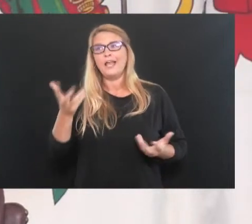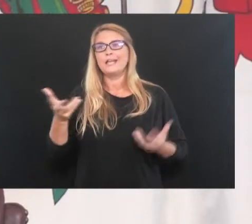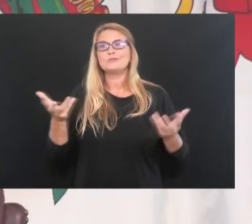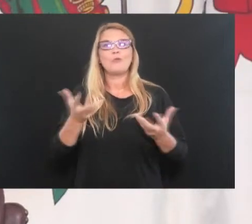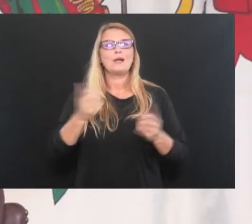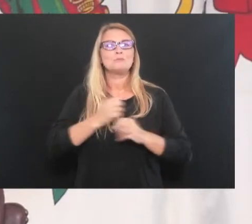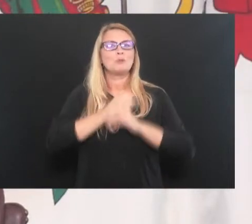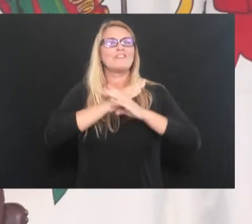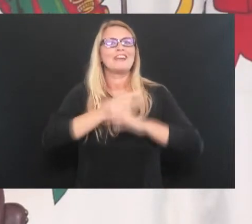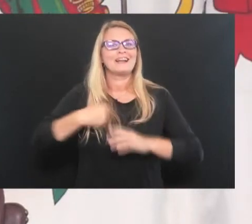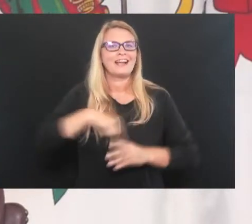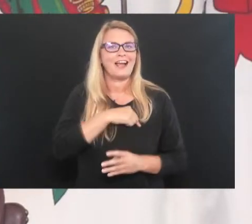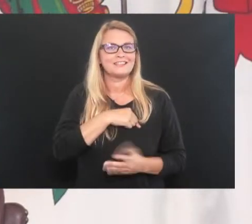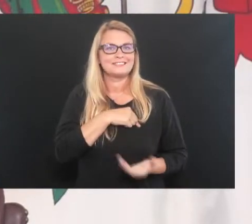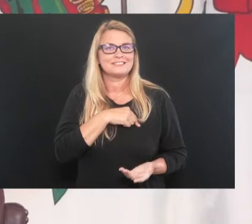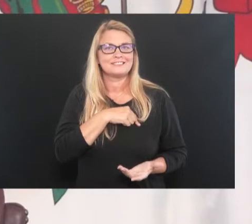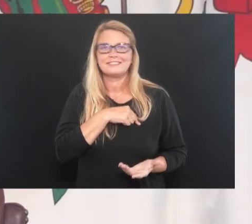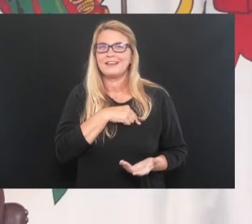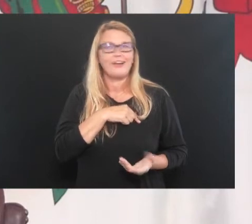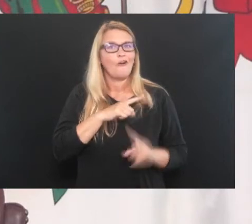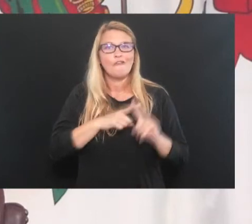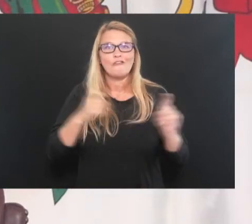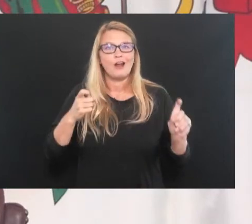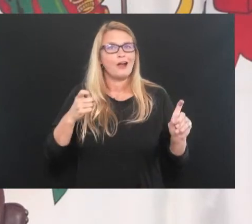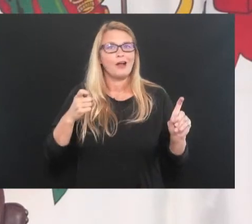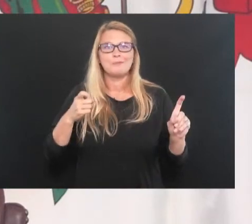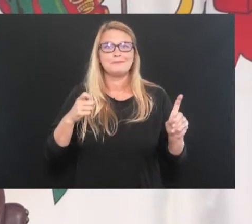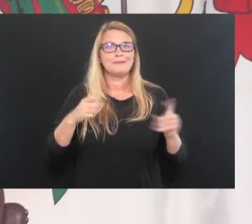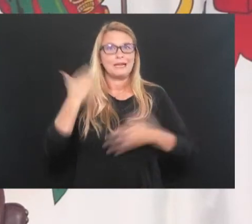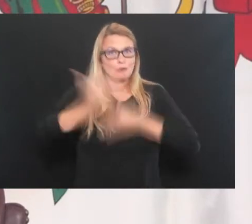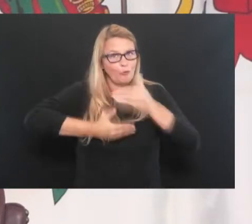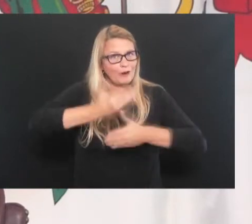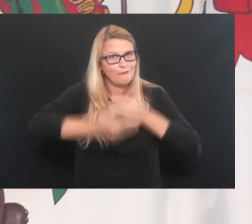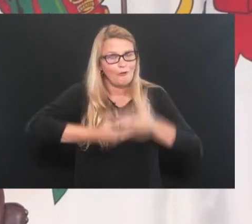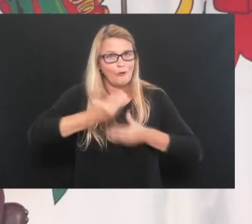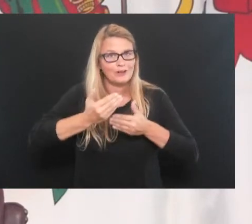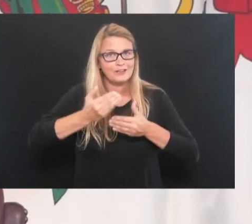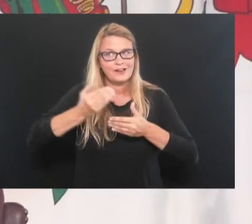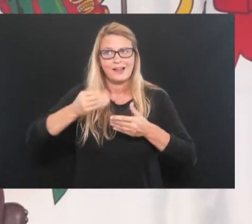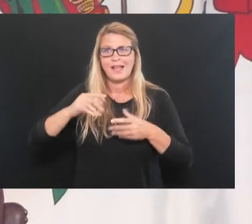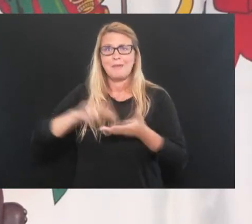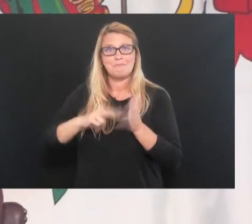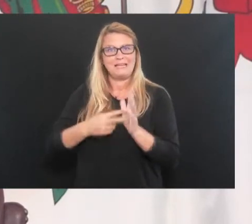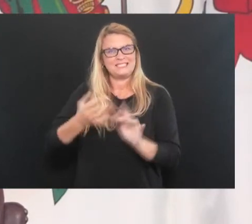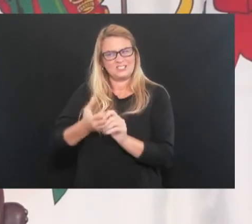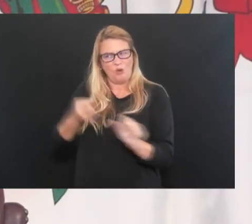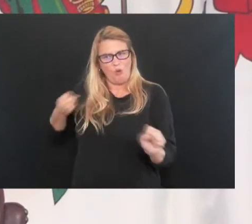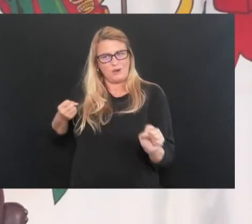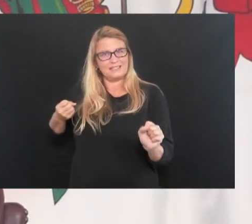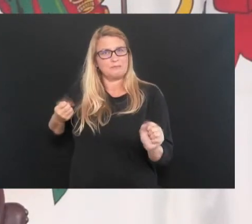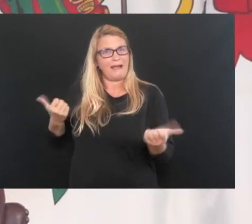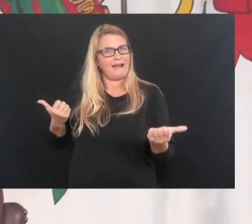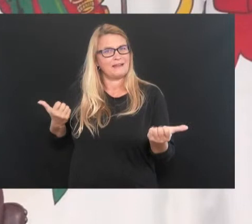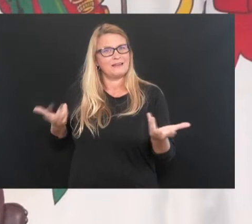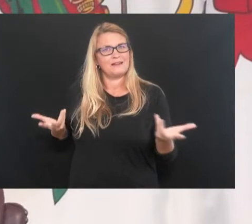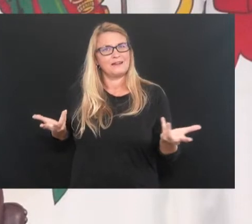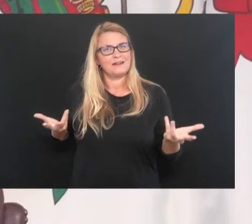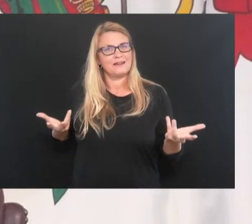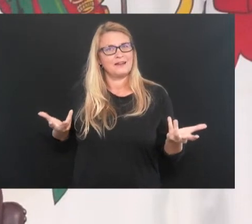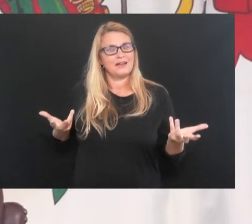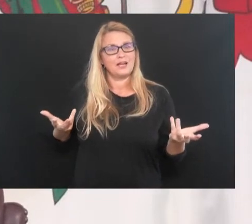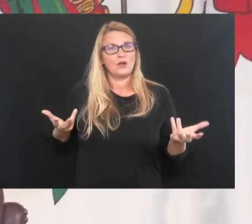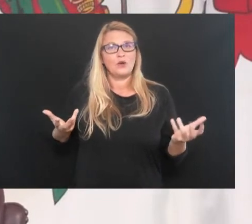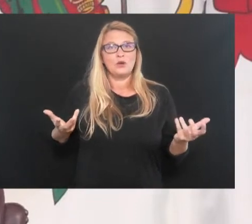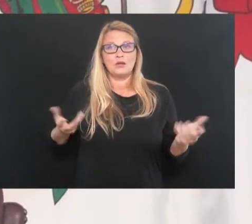lot of ways. It's holding us back. The people that believe that in the vaccine there's tracers, that